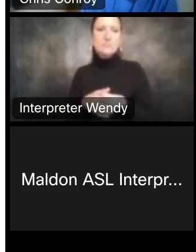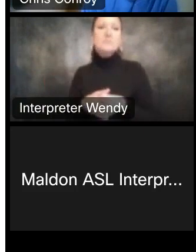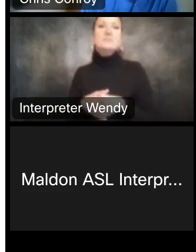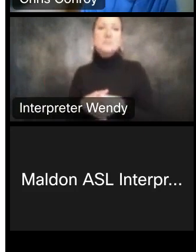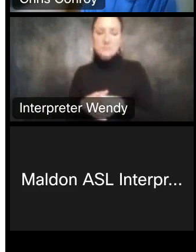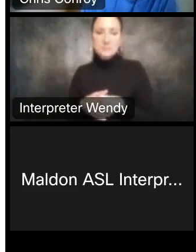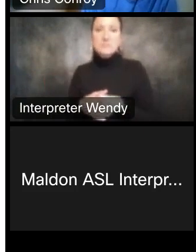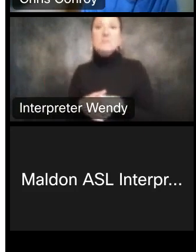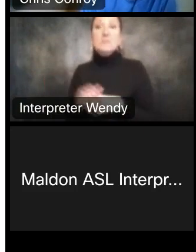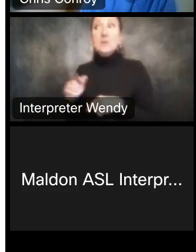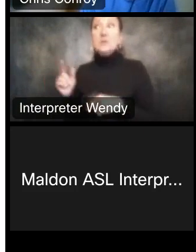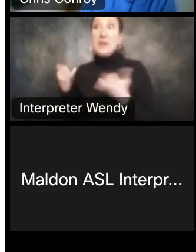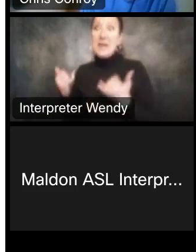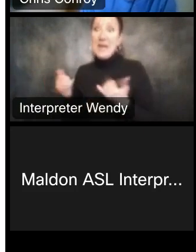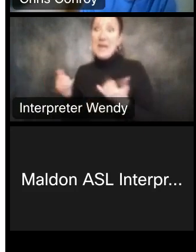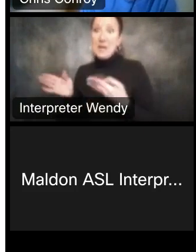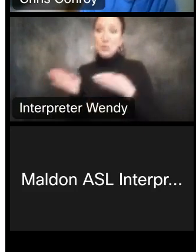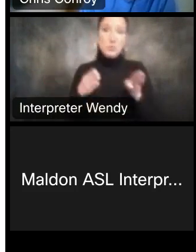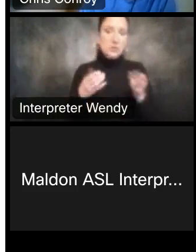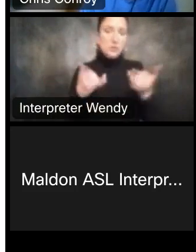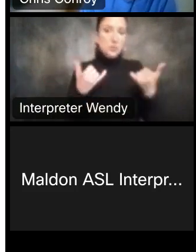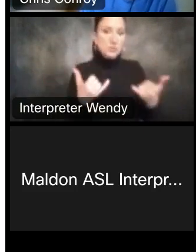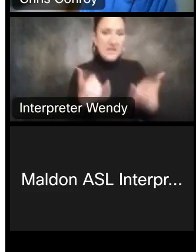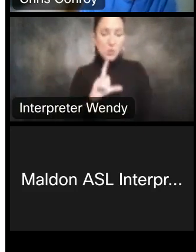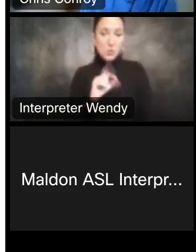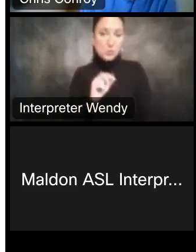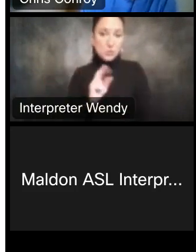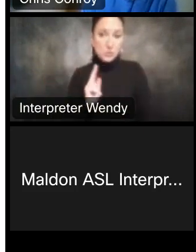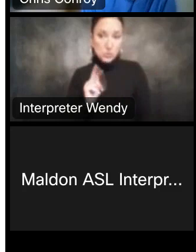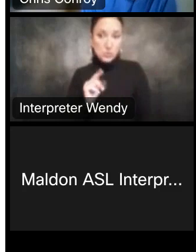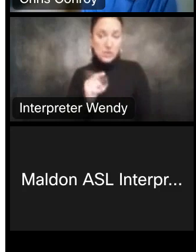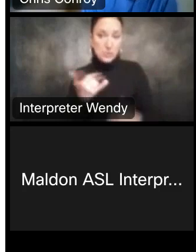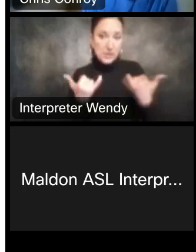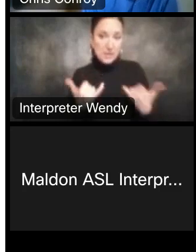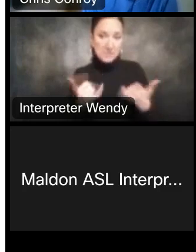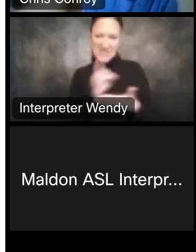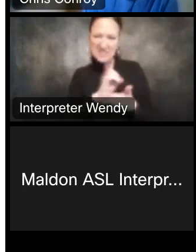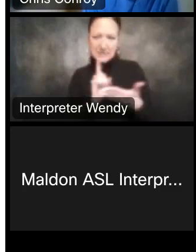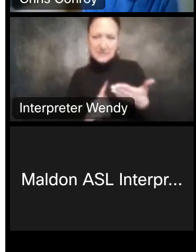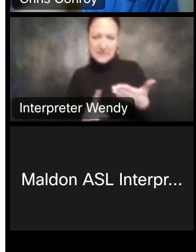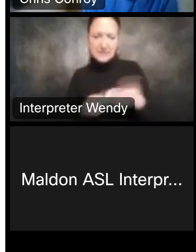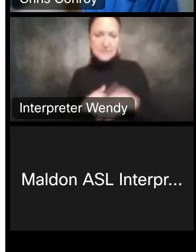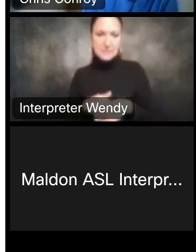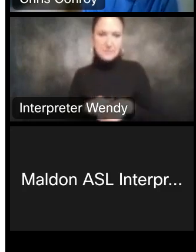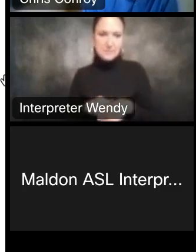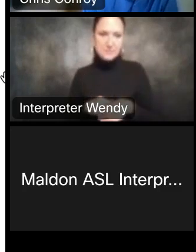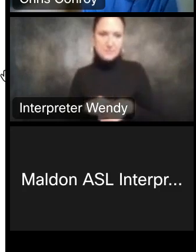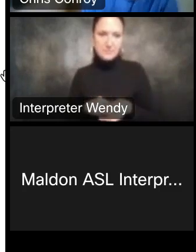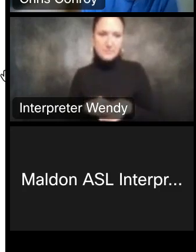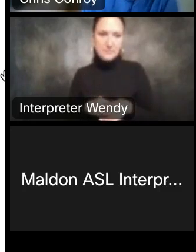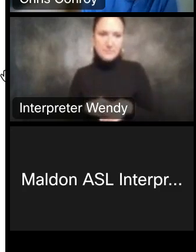So that's where we move into alternative 2, which is our 2023 updated design. Next slide.